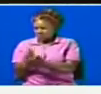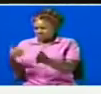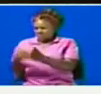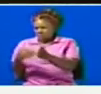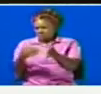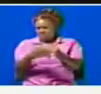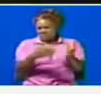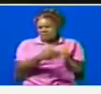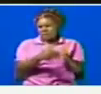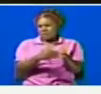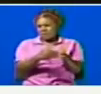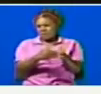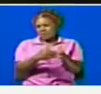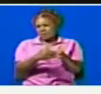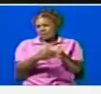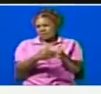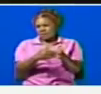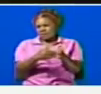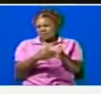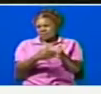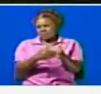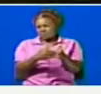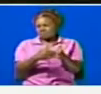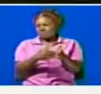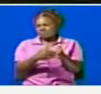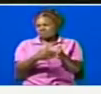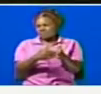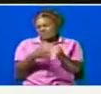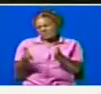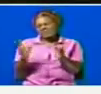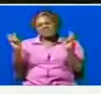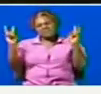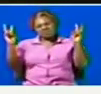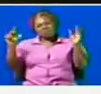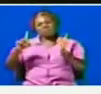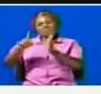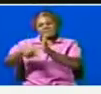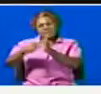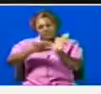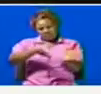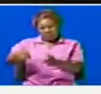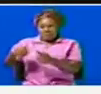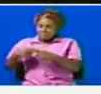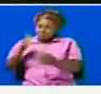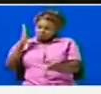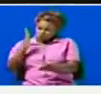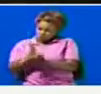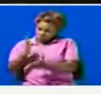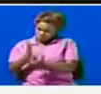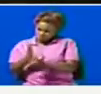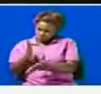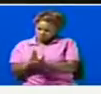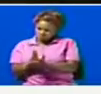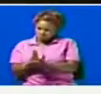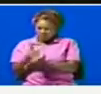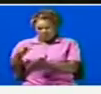resistance or defiance, whether it was by design or default, is a subject of debate for another day. But despite them being